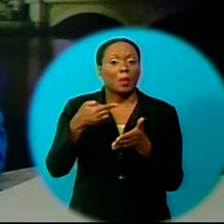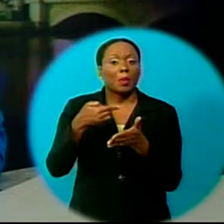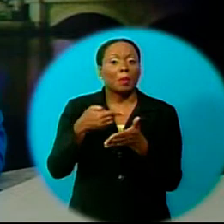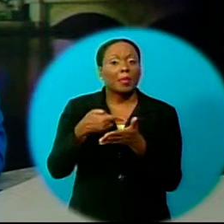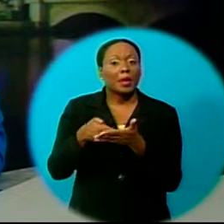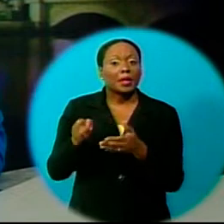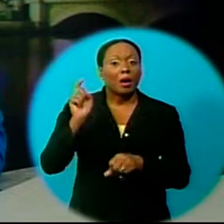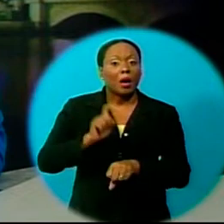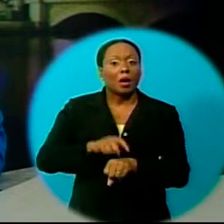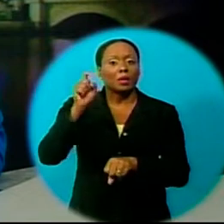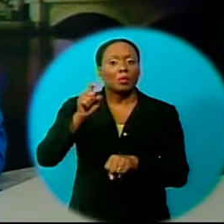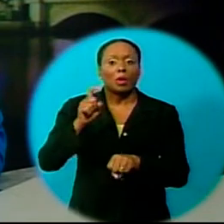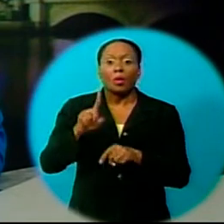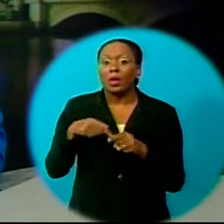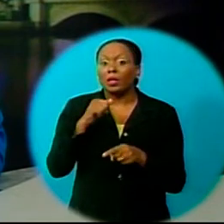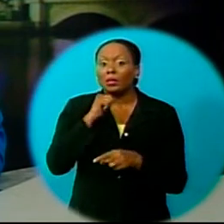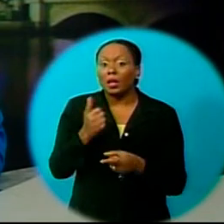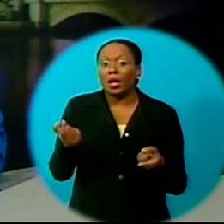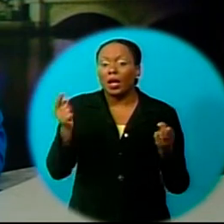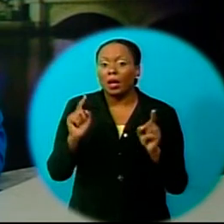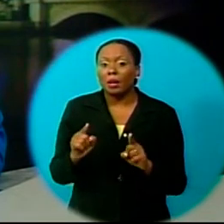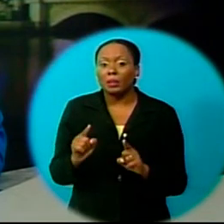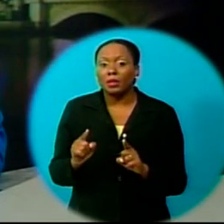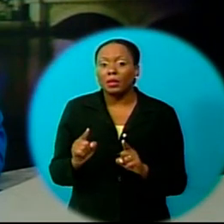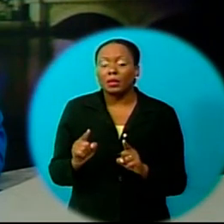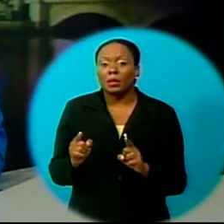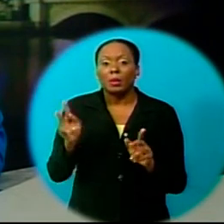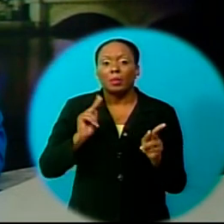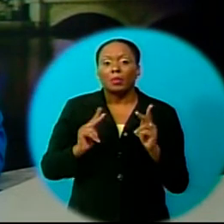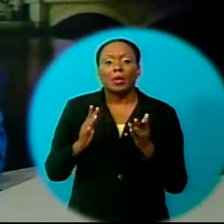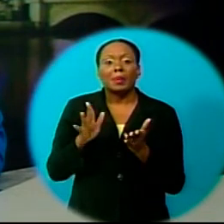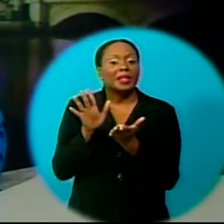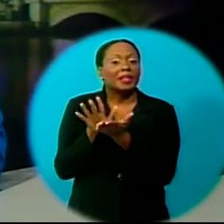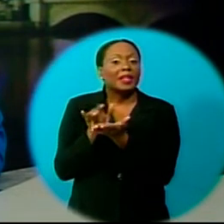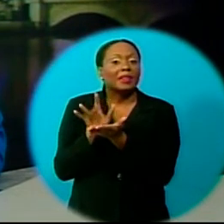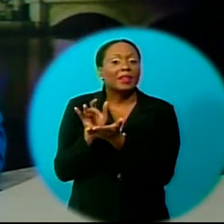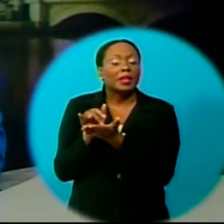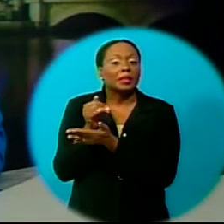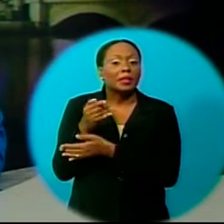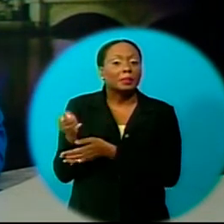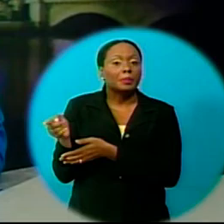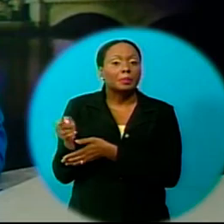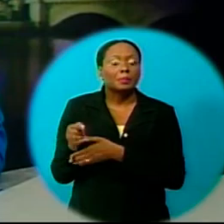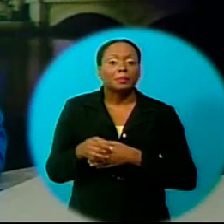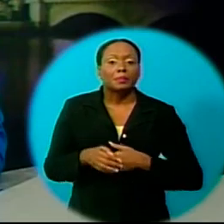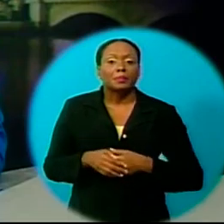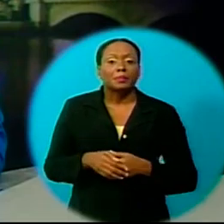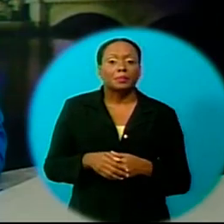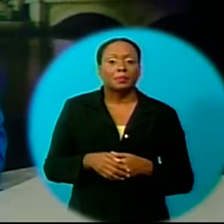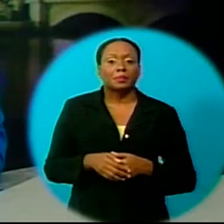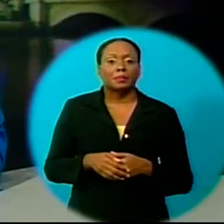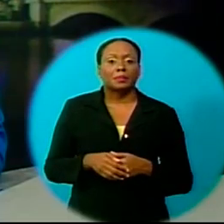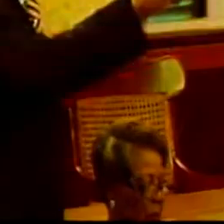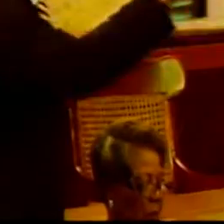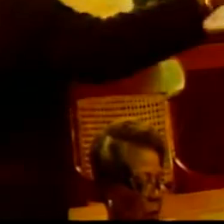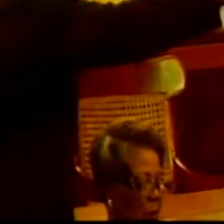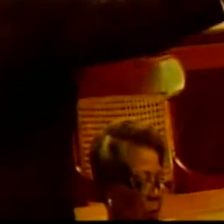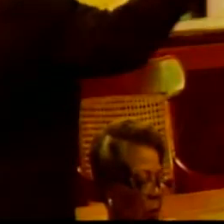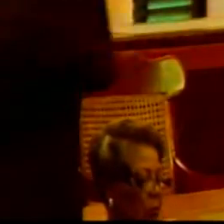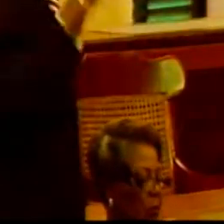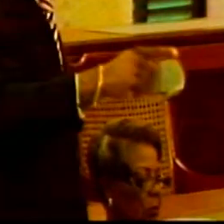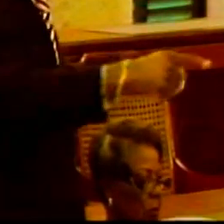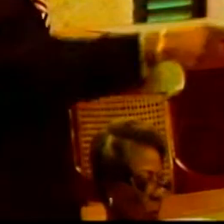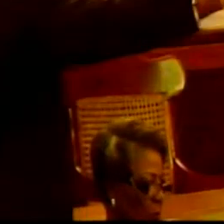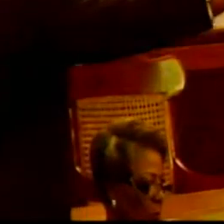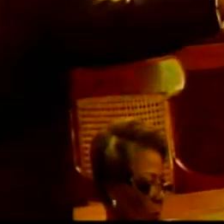are not paid on time, they are exposed to individuals who would take advantage of their vulnerability. I heard the